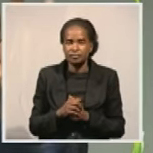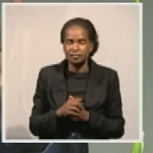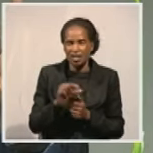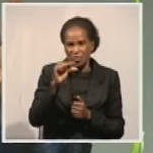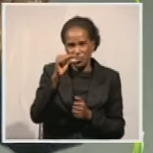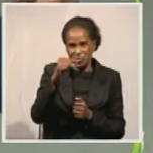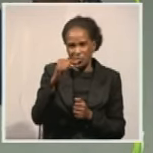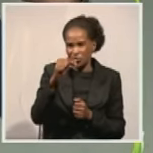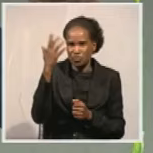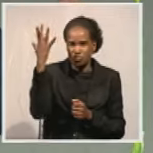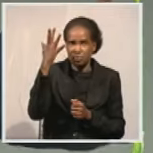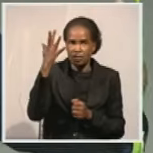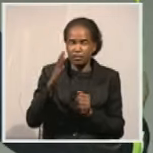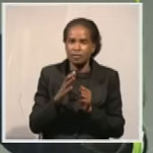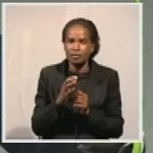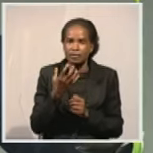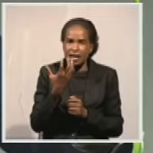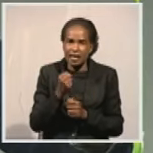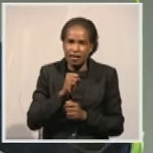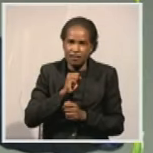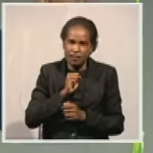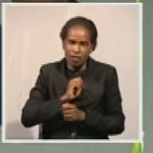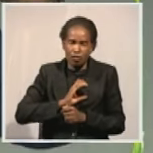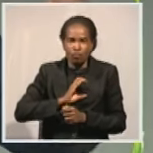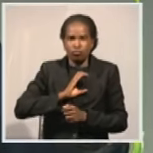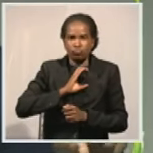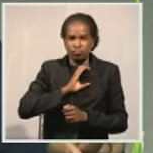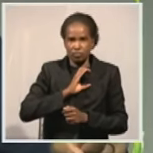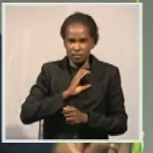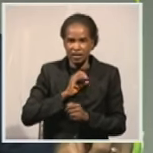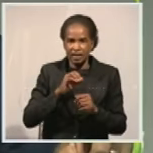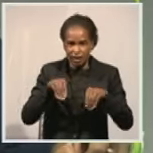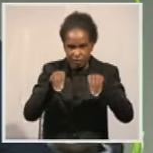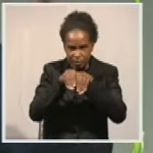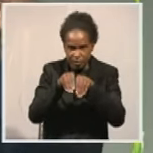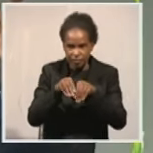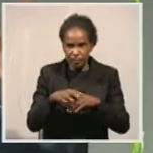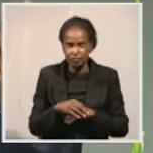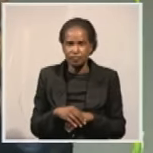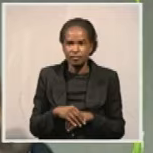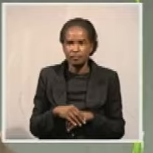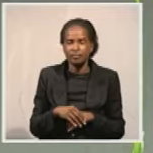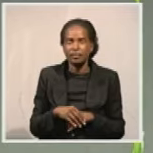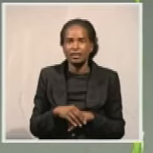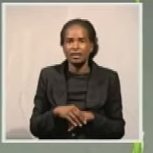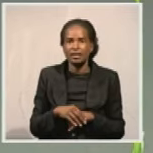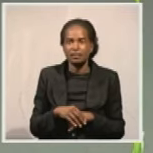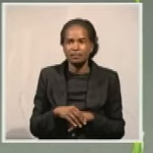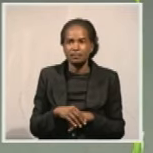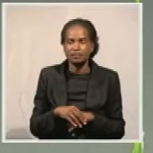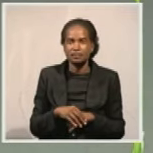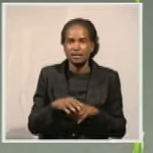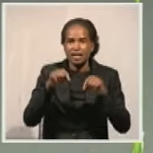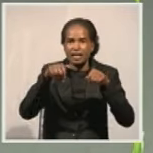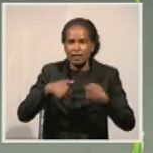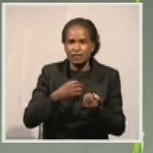words, have courage, do it. And that is how the